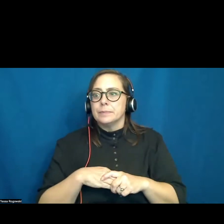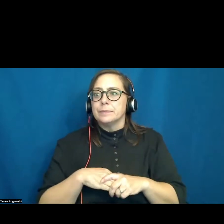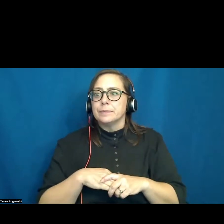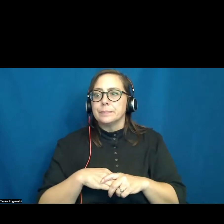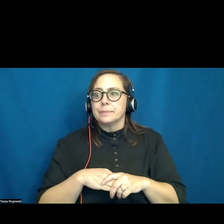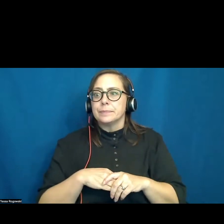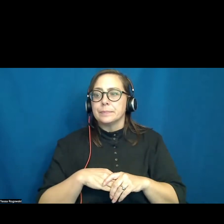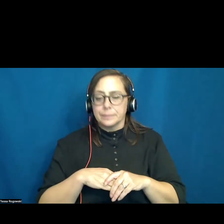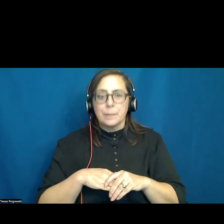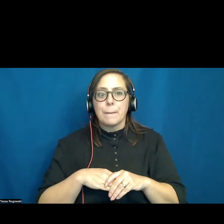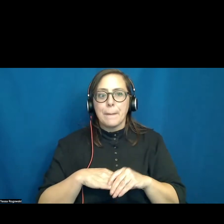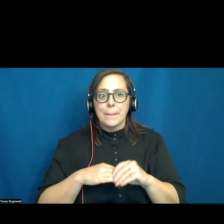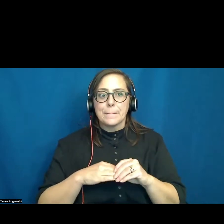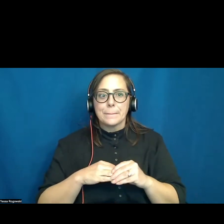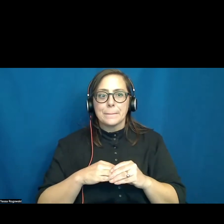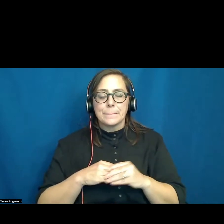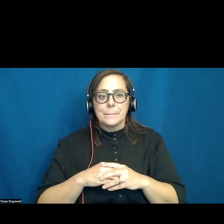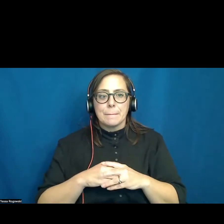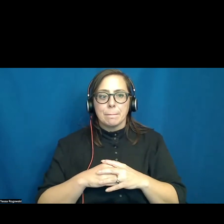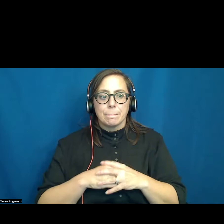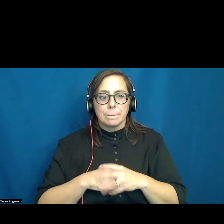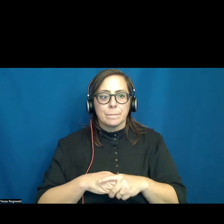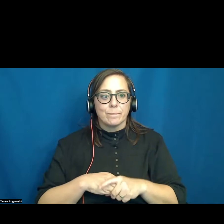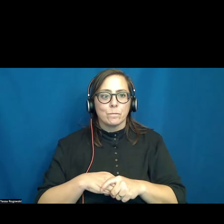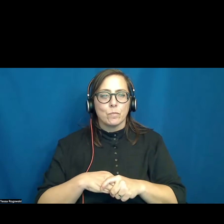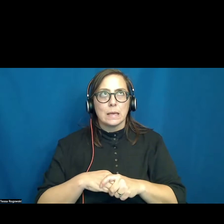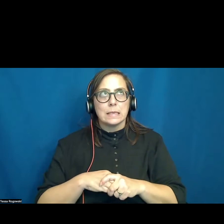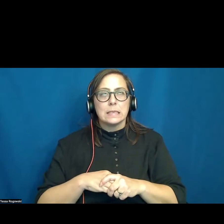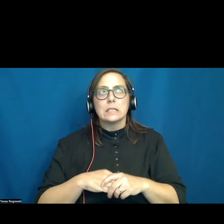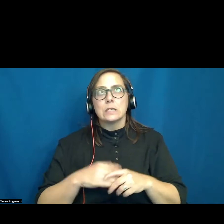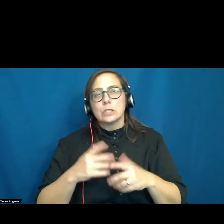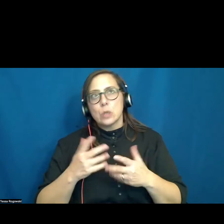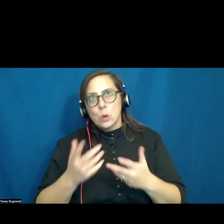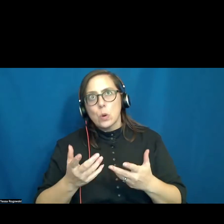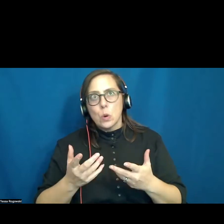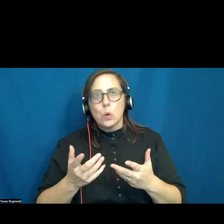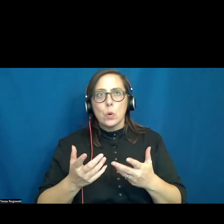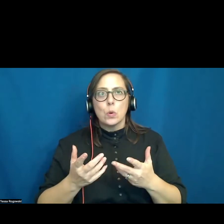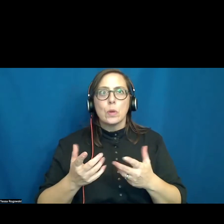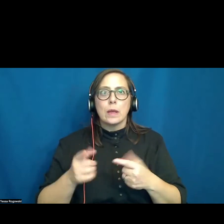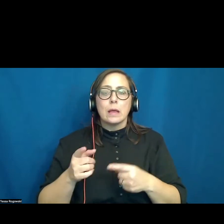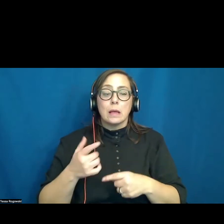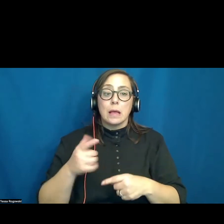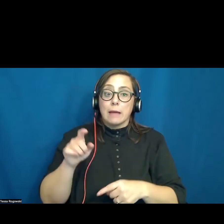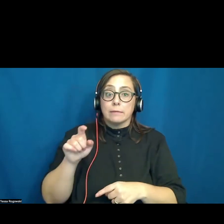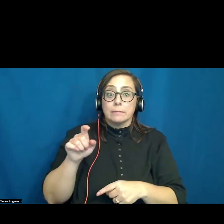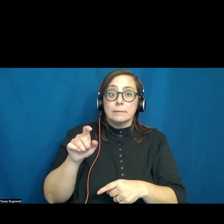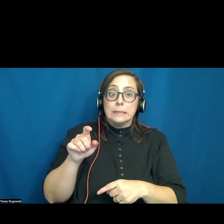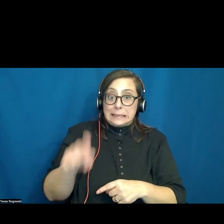not really so there's a natural and necessary desire to break,